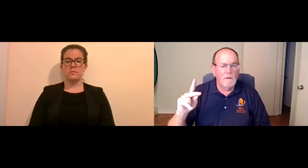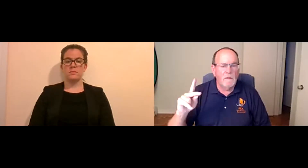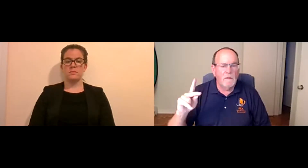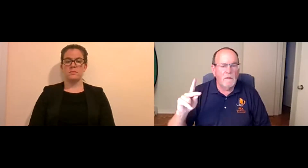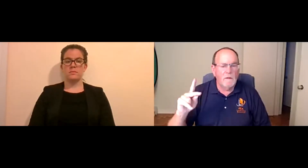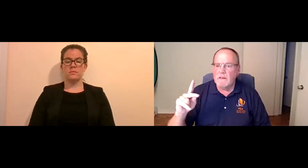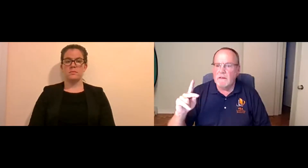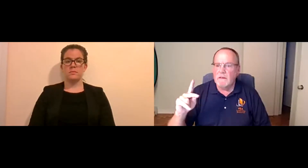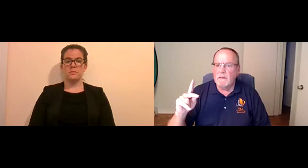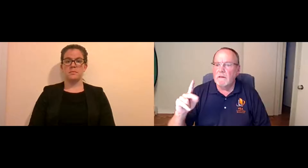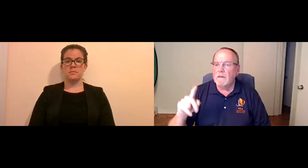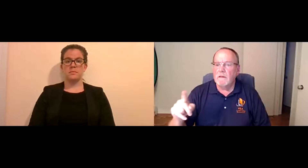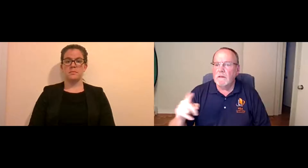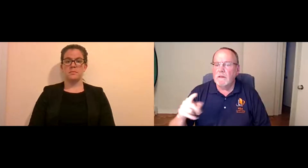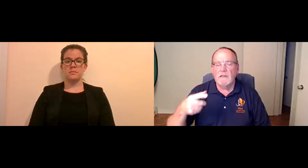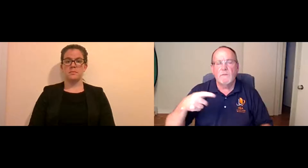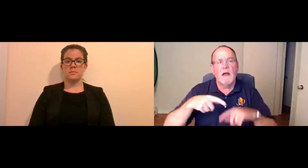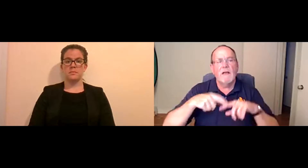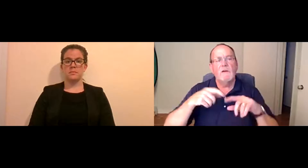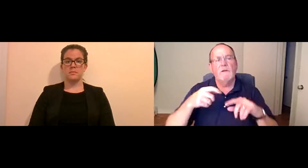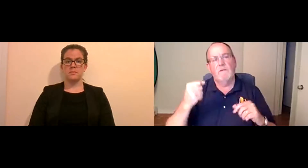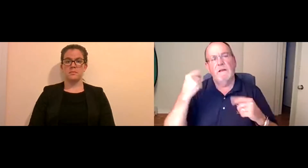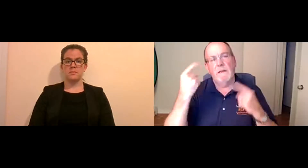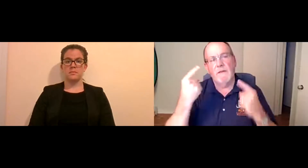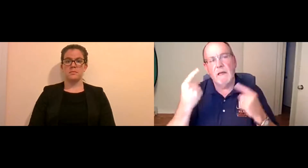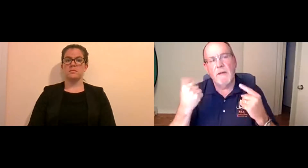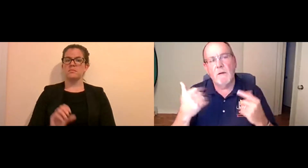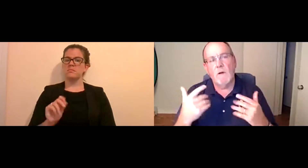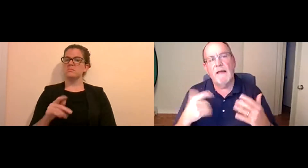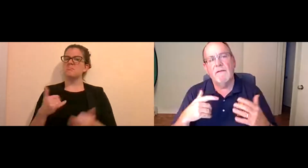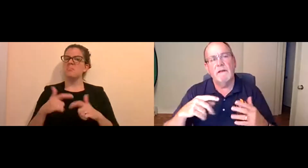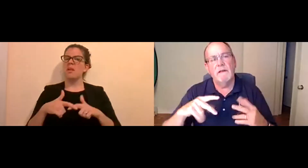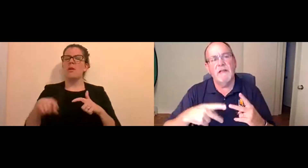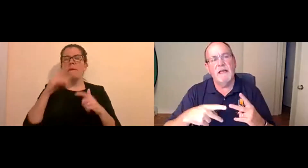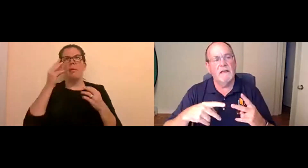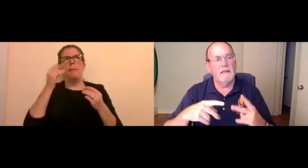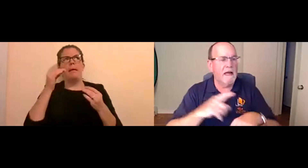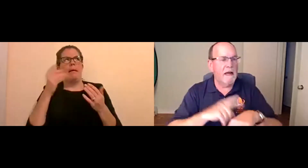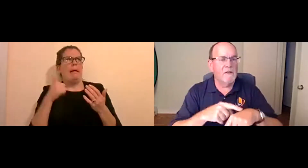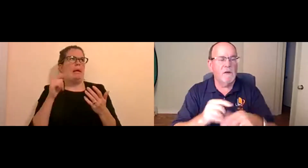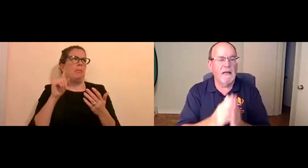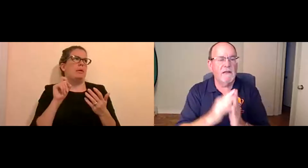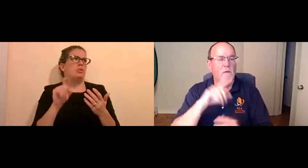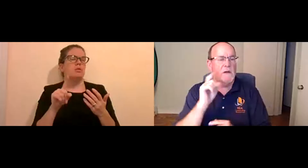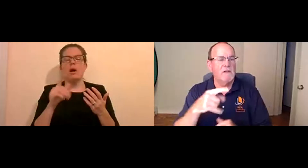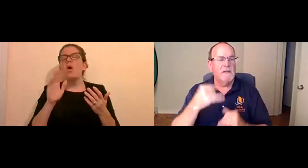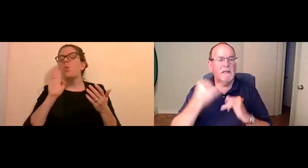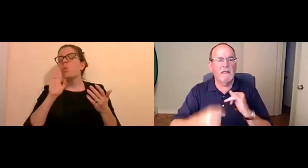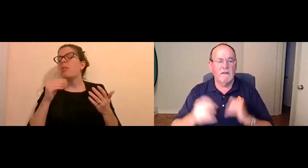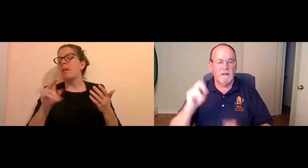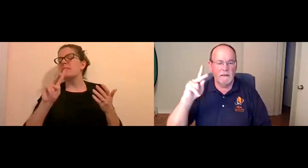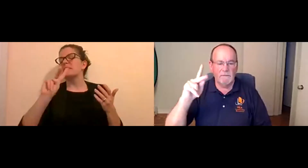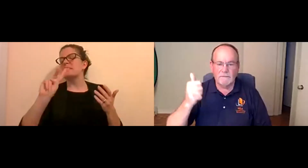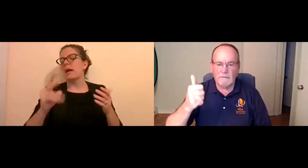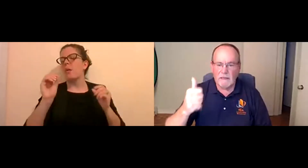Okay, well, let's pause. You keep thinking about it. We'll have a second time that you can ask some questions at the